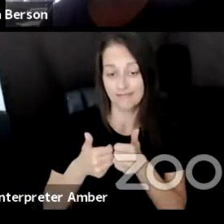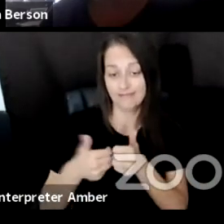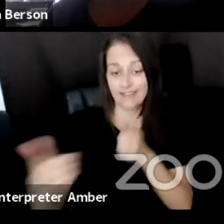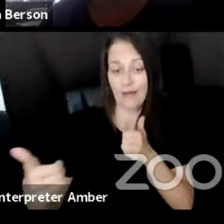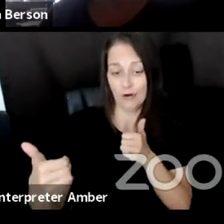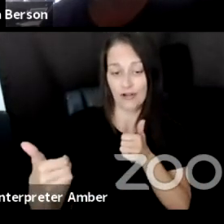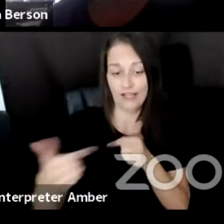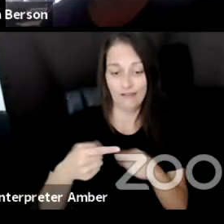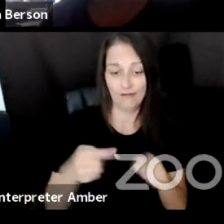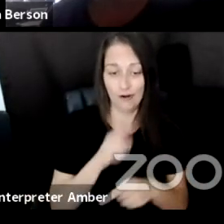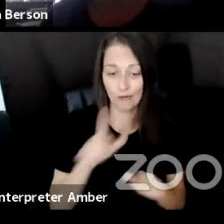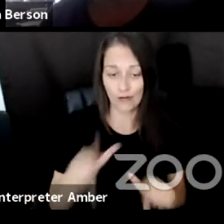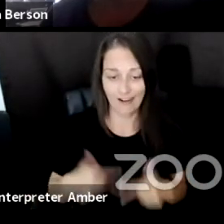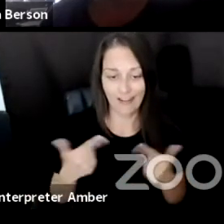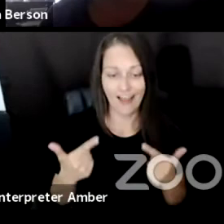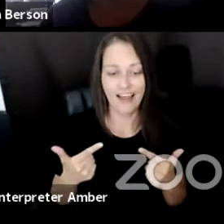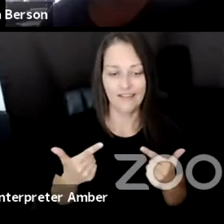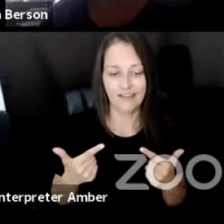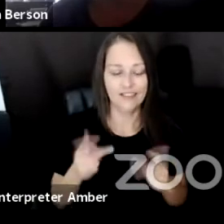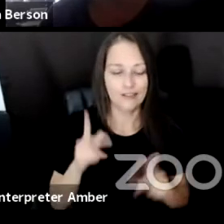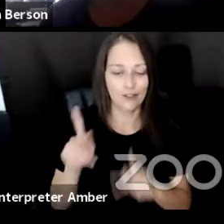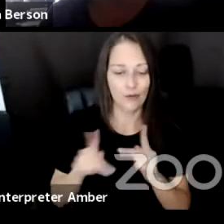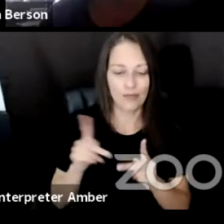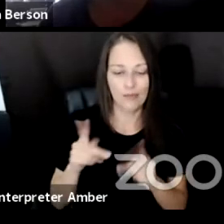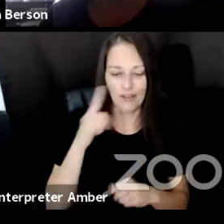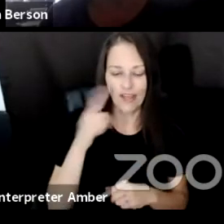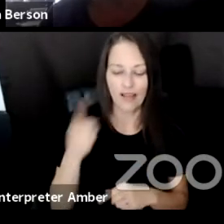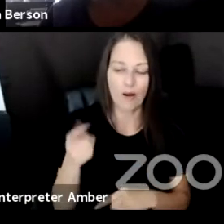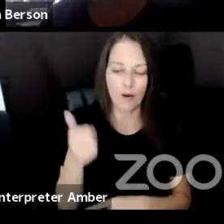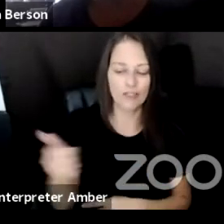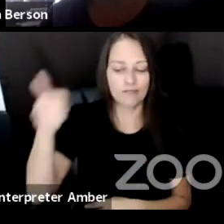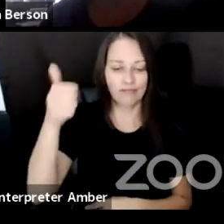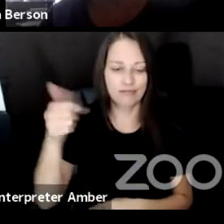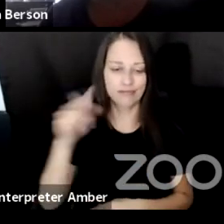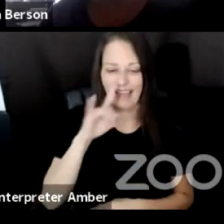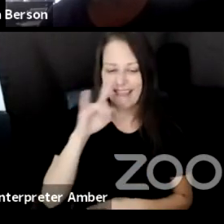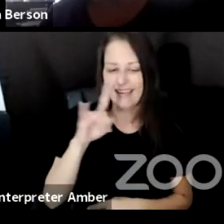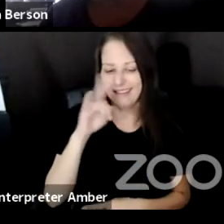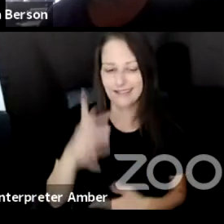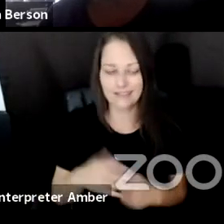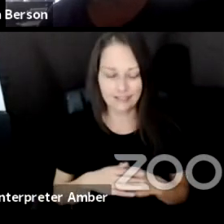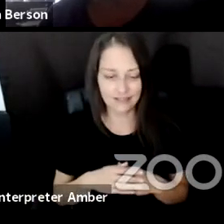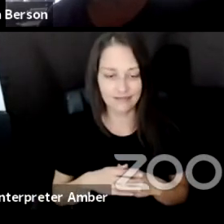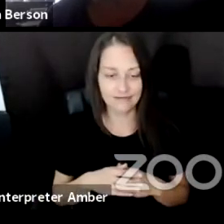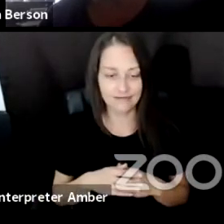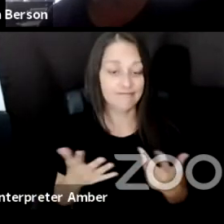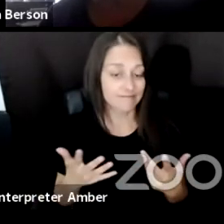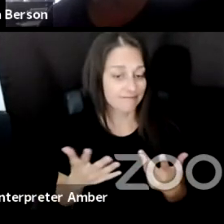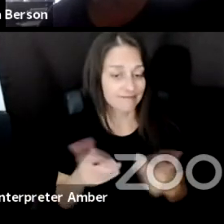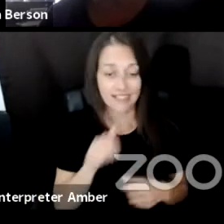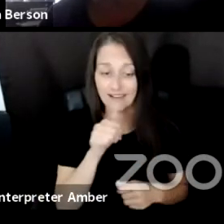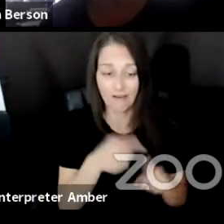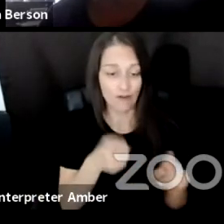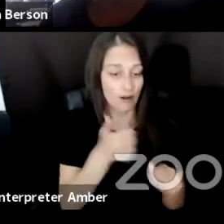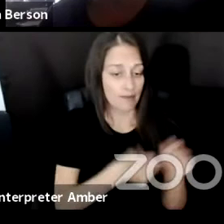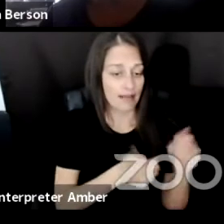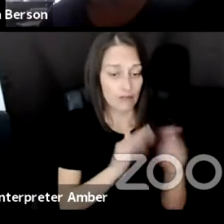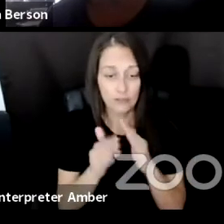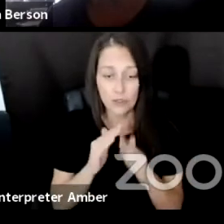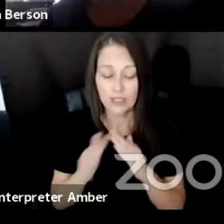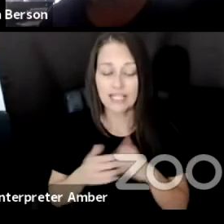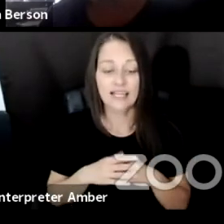deemed elitist, that it's not seen as something that comes out of every community, that's vital in every community, that